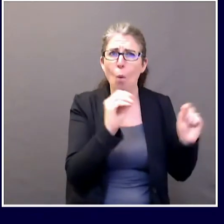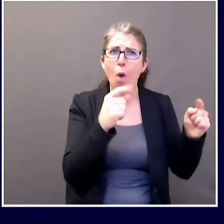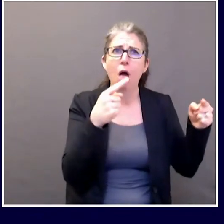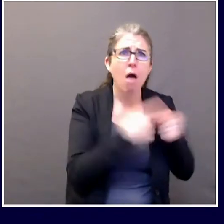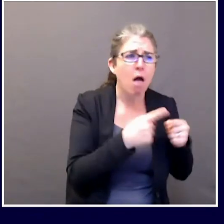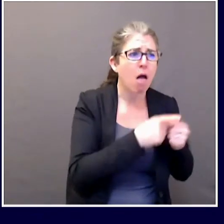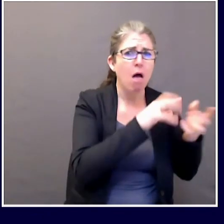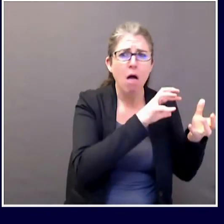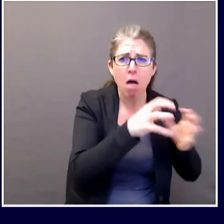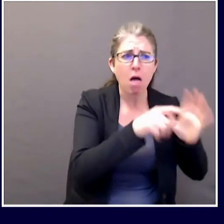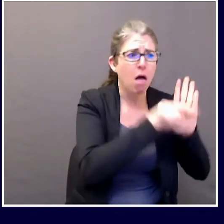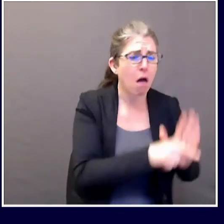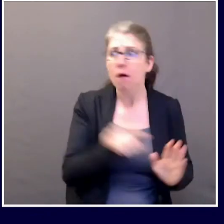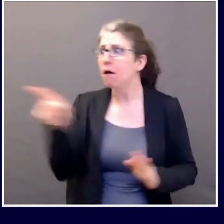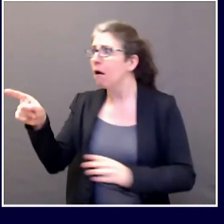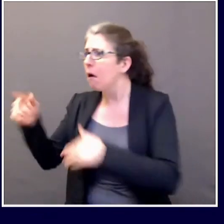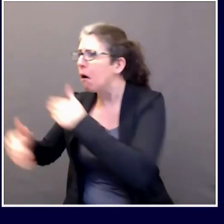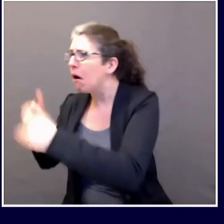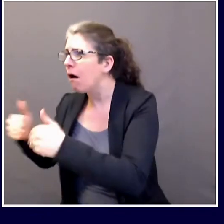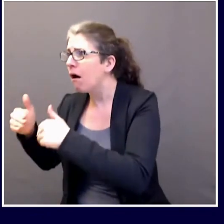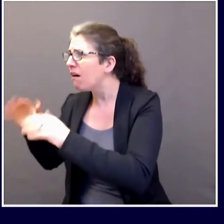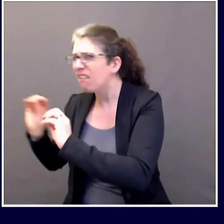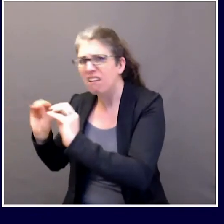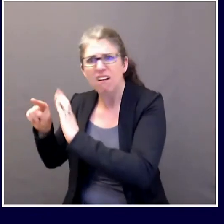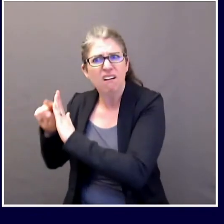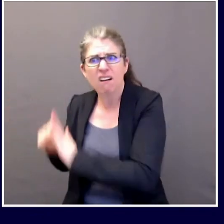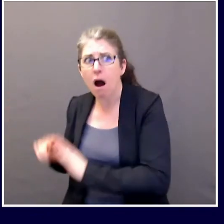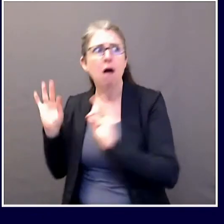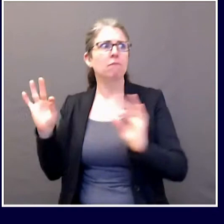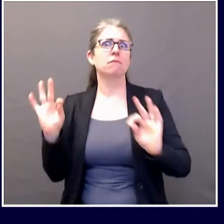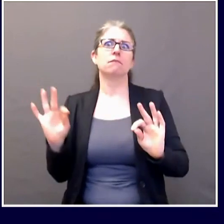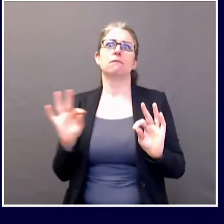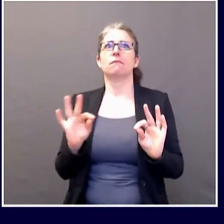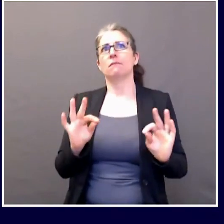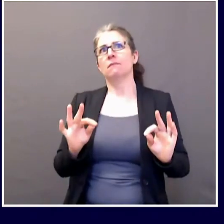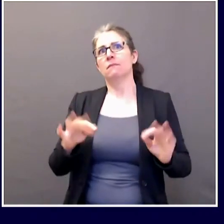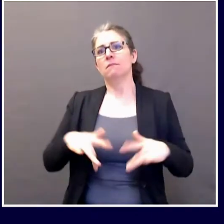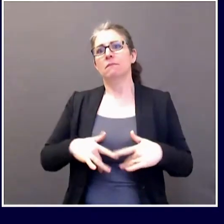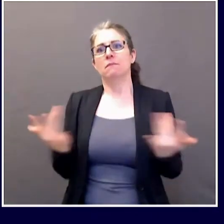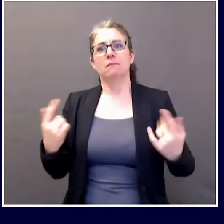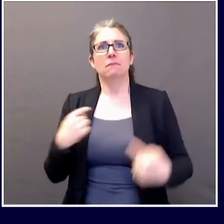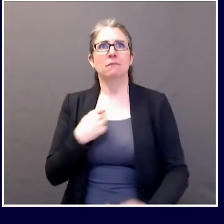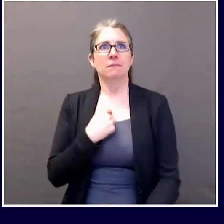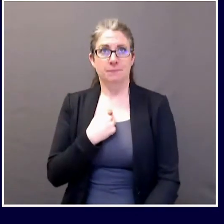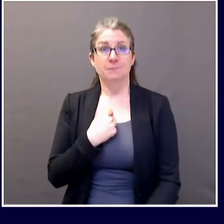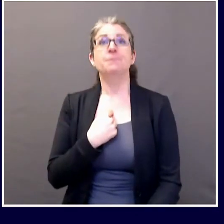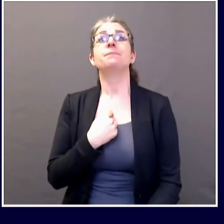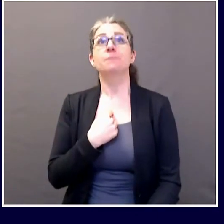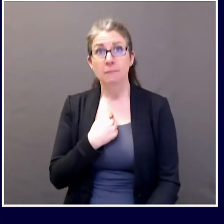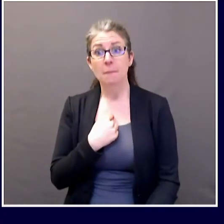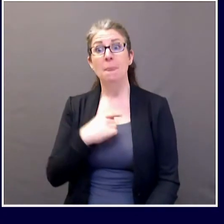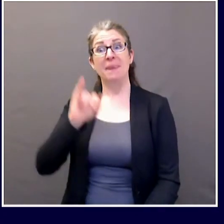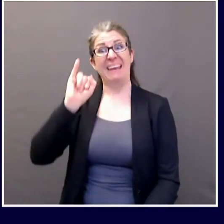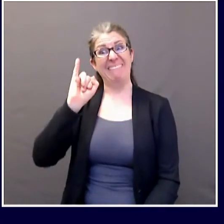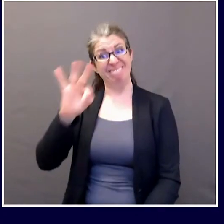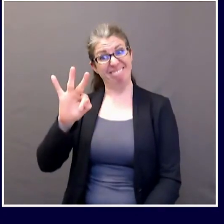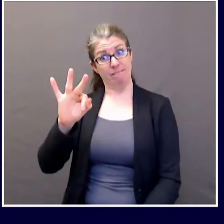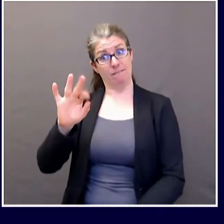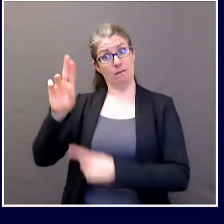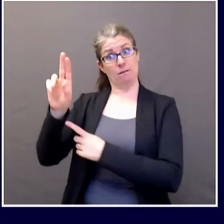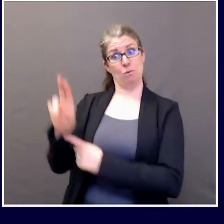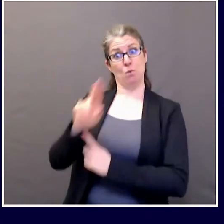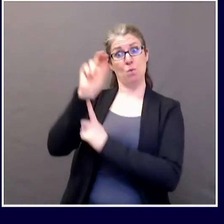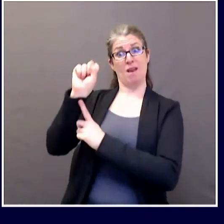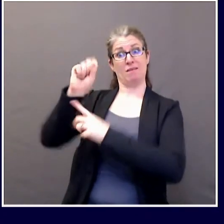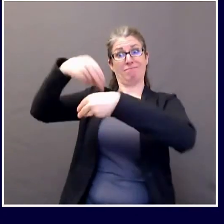pull something like this off, a site that can easily vaccinate anywhere from 1,000 to 2,000 people per day. And I